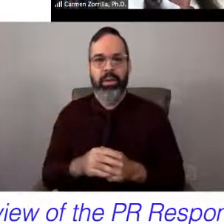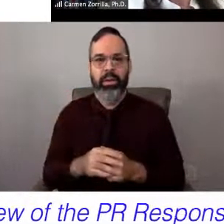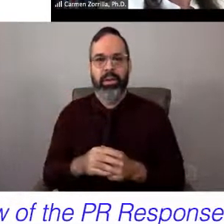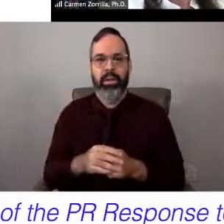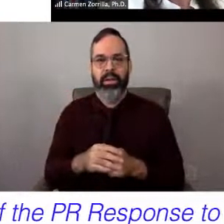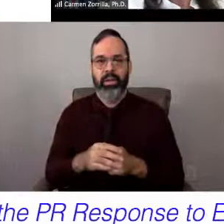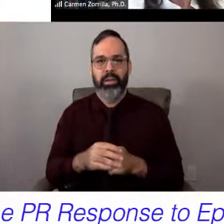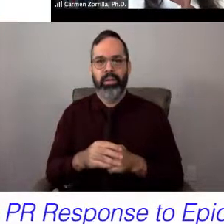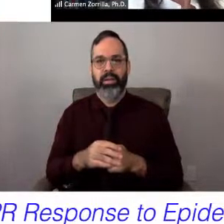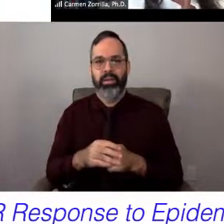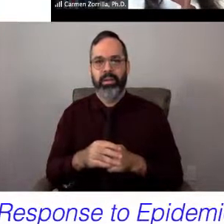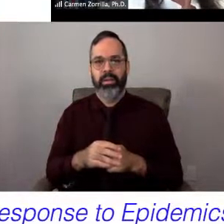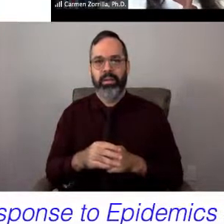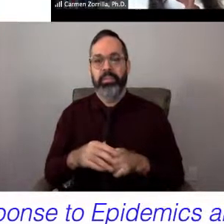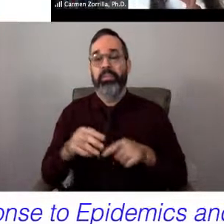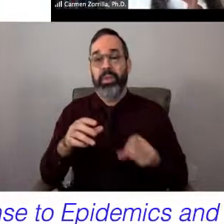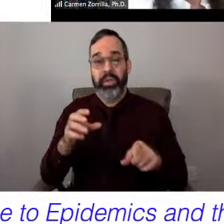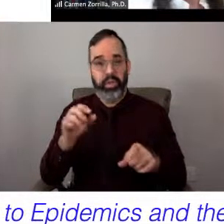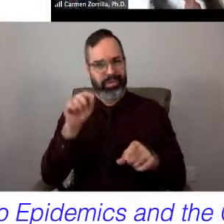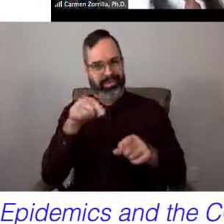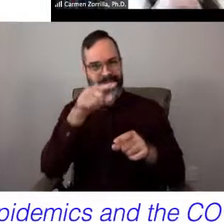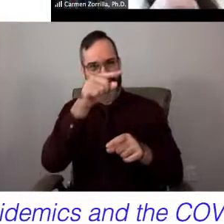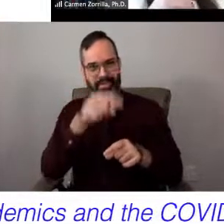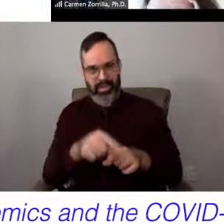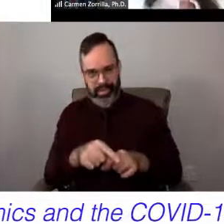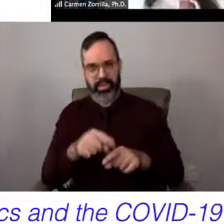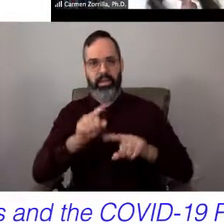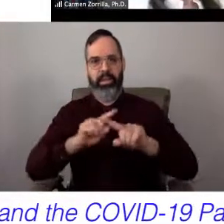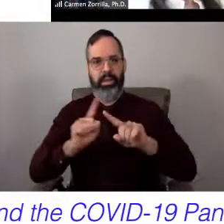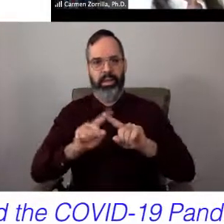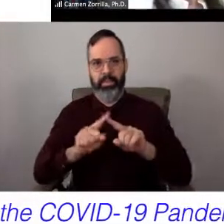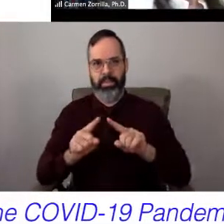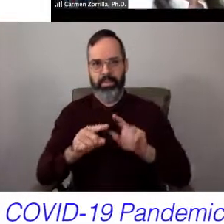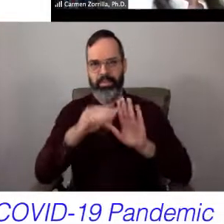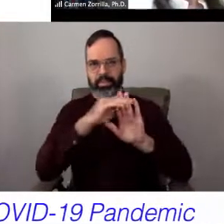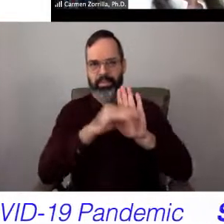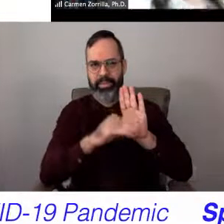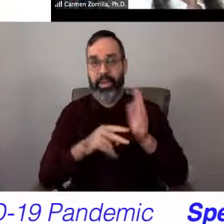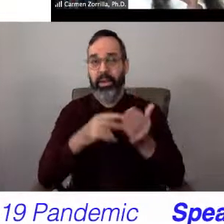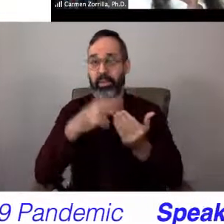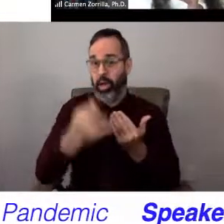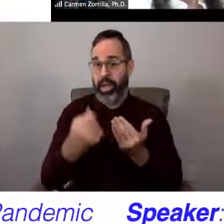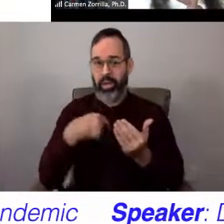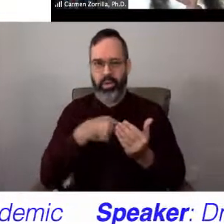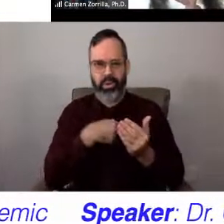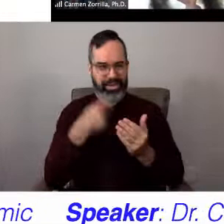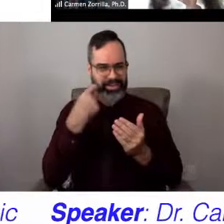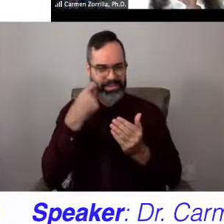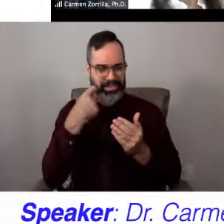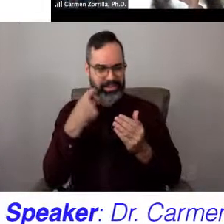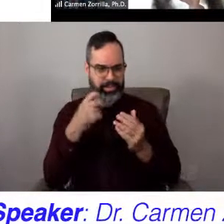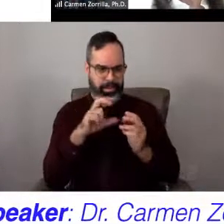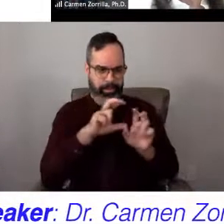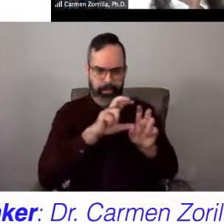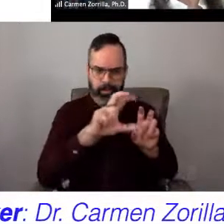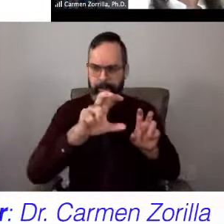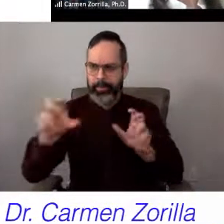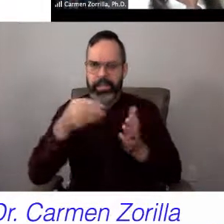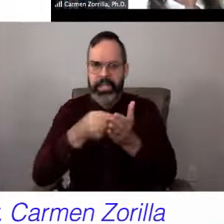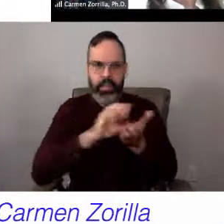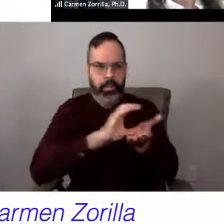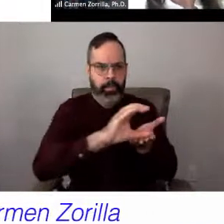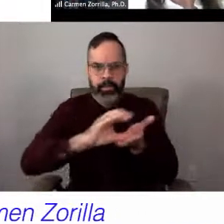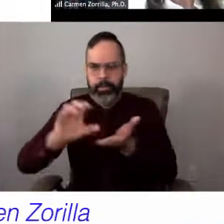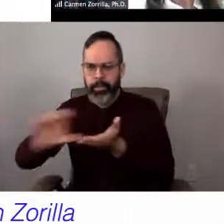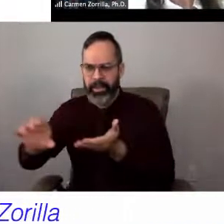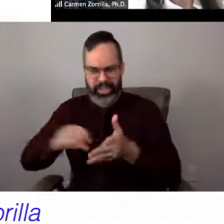in Puerto Rico. So these are the 10 projects that were recently funded and are probably starting right